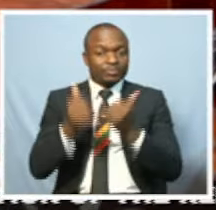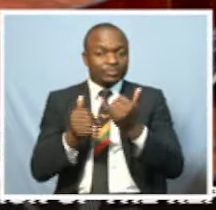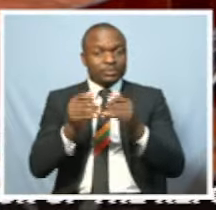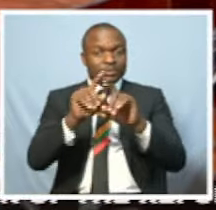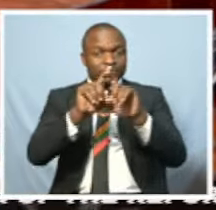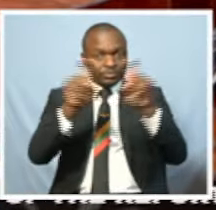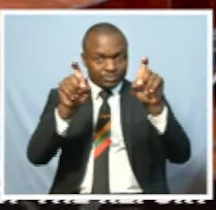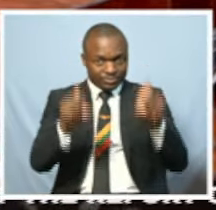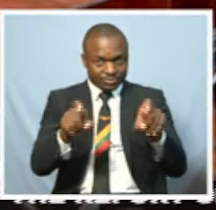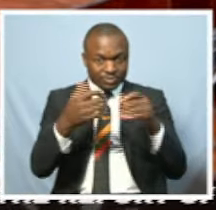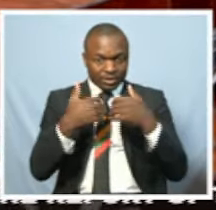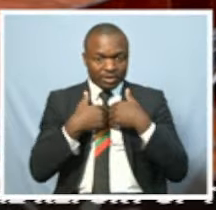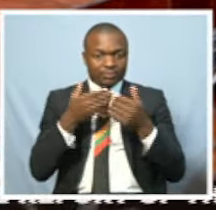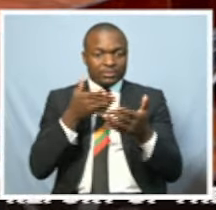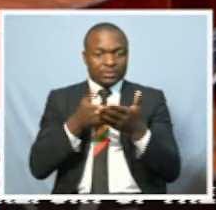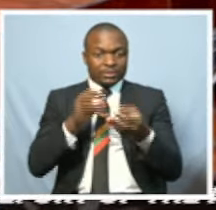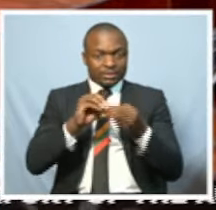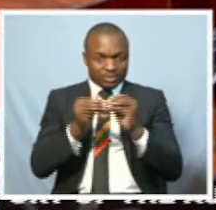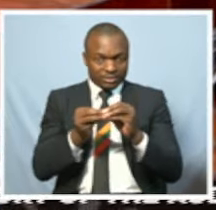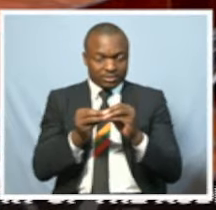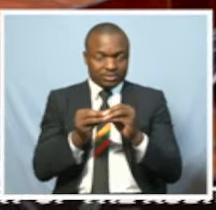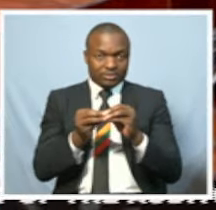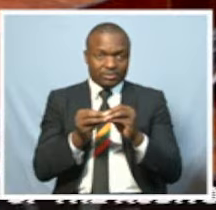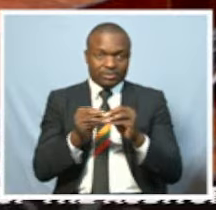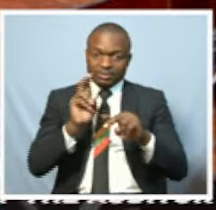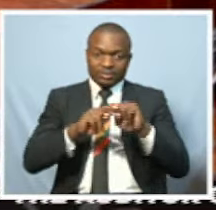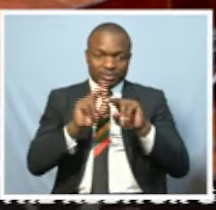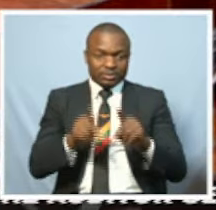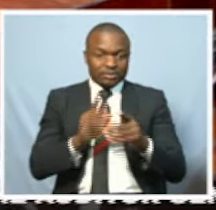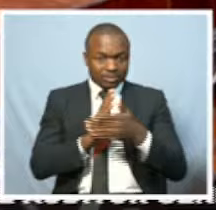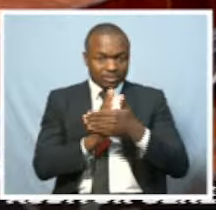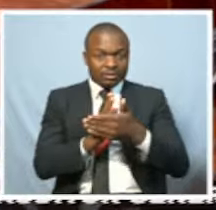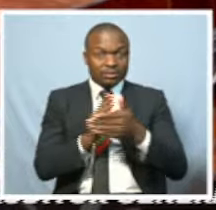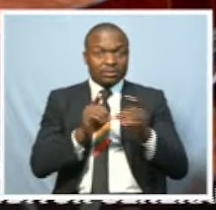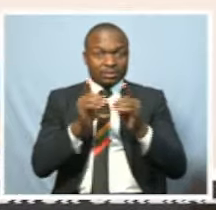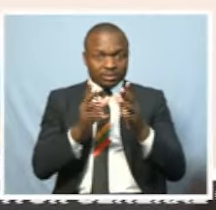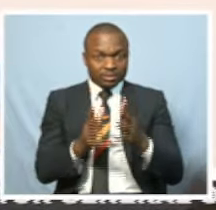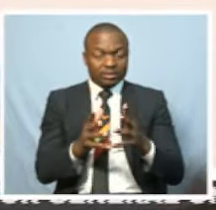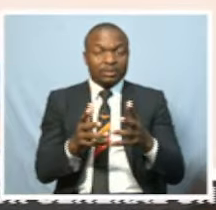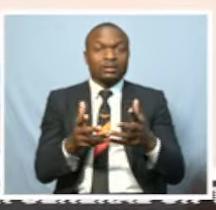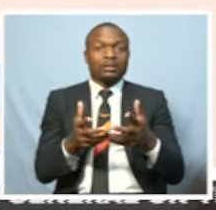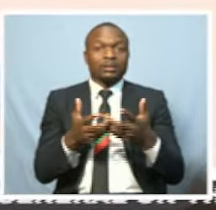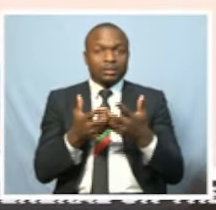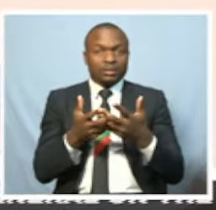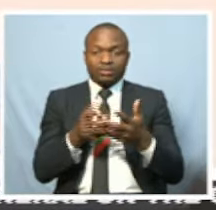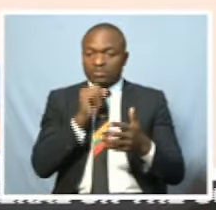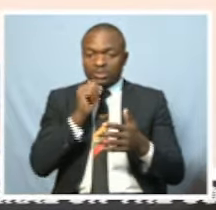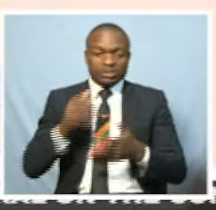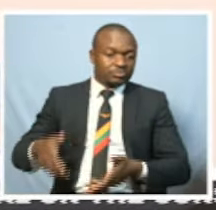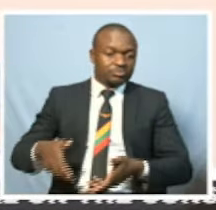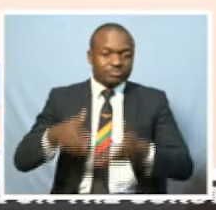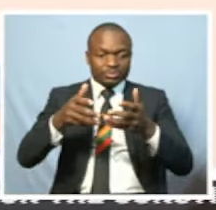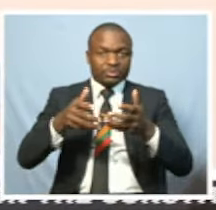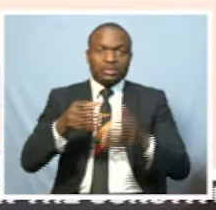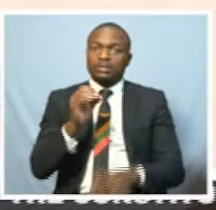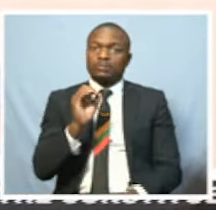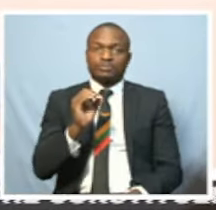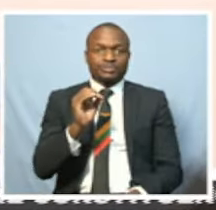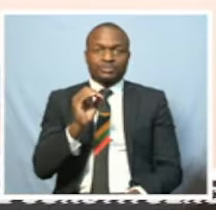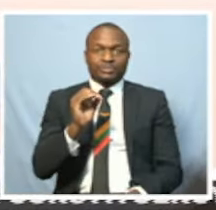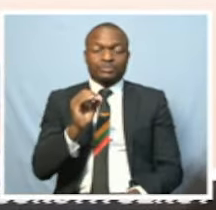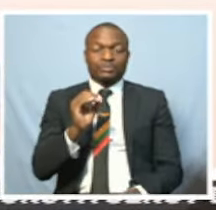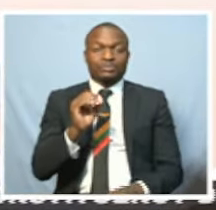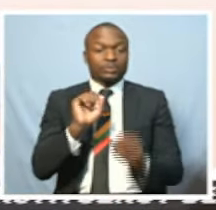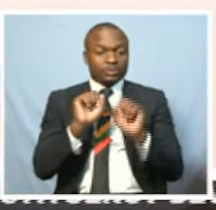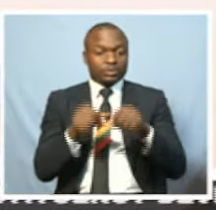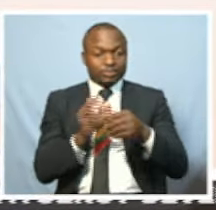certificate, which has got this figure? No, unfortunately, Chair, I've been guided by Director Engineering that we didn't carry the original. So we can be